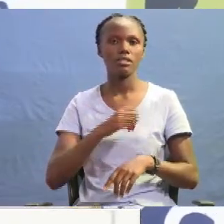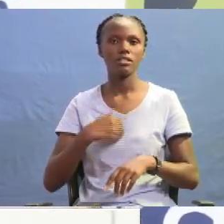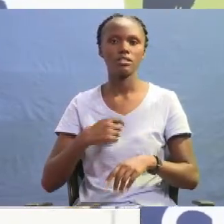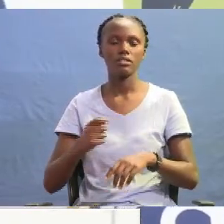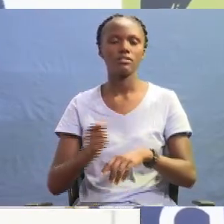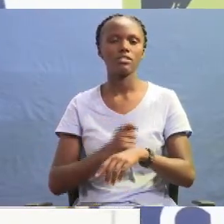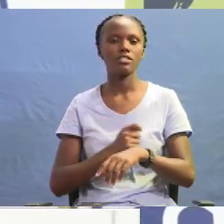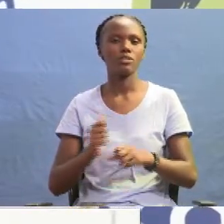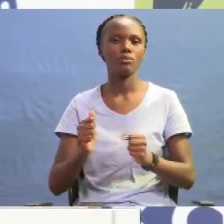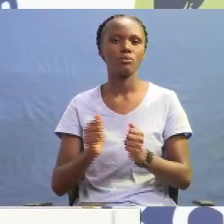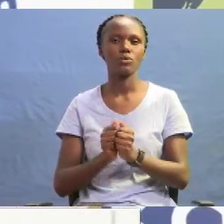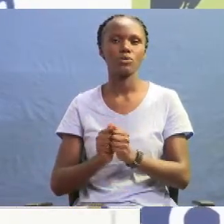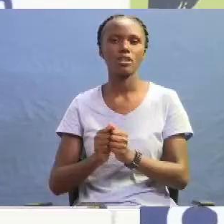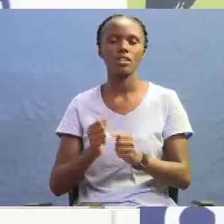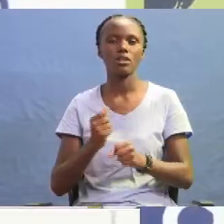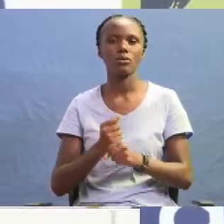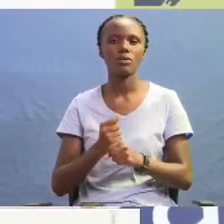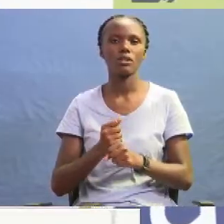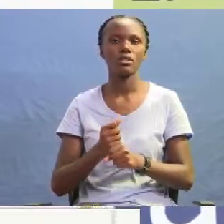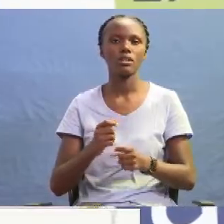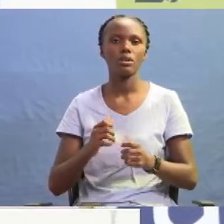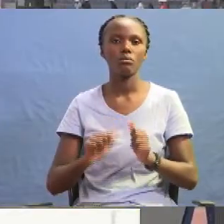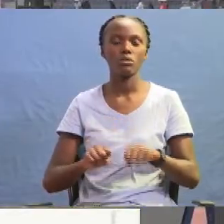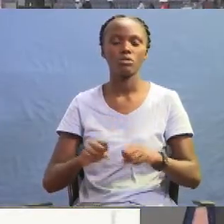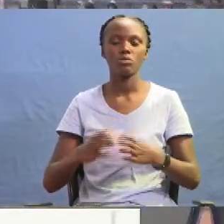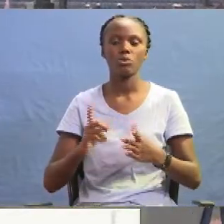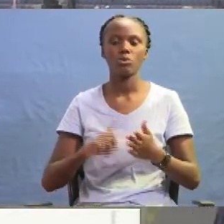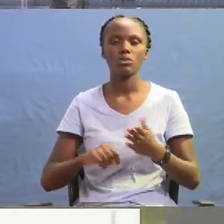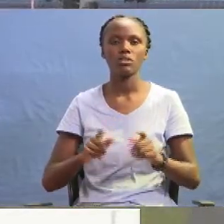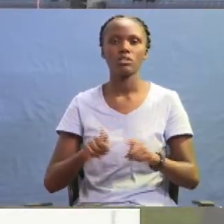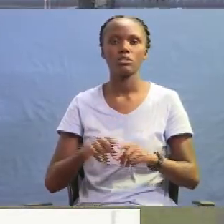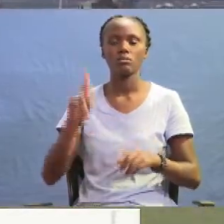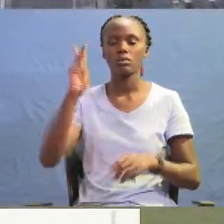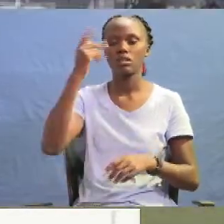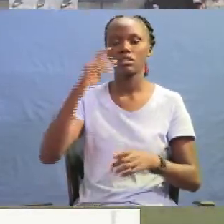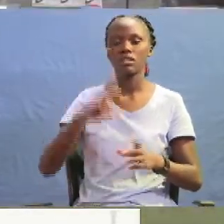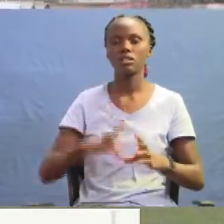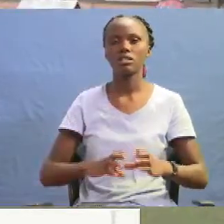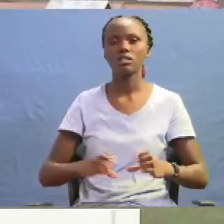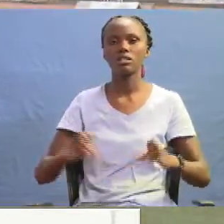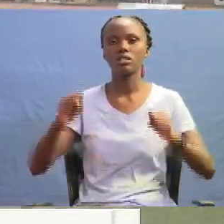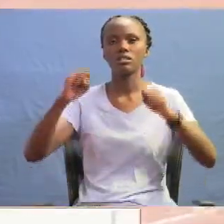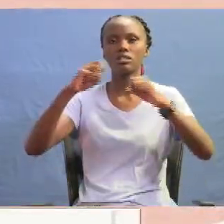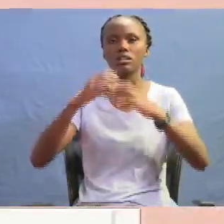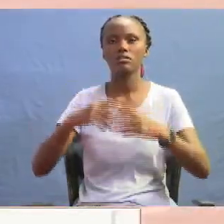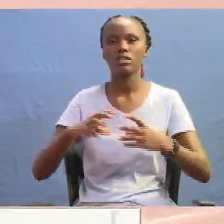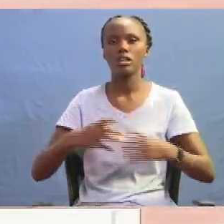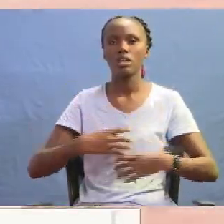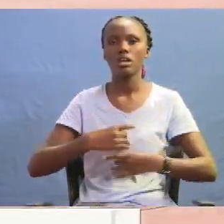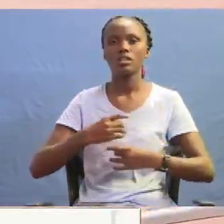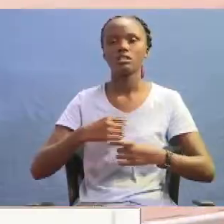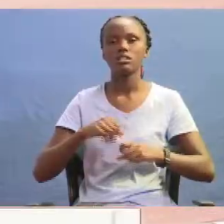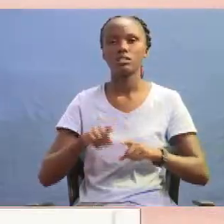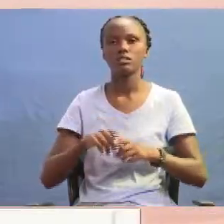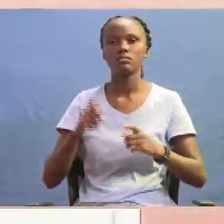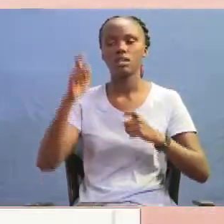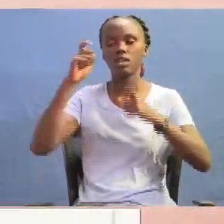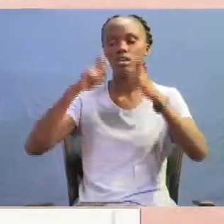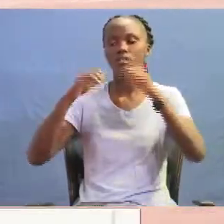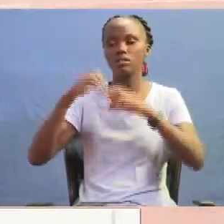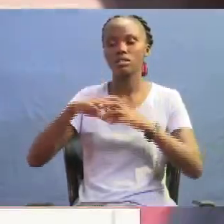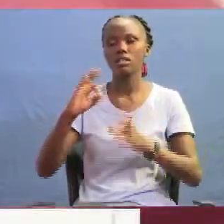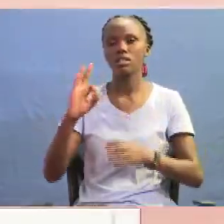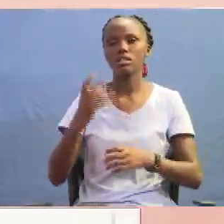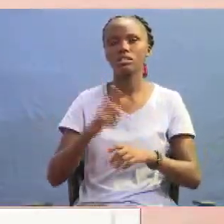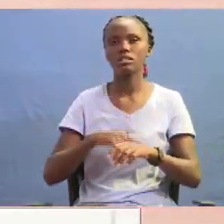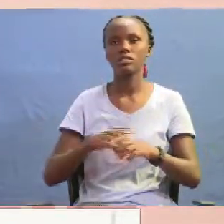team and we see what is possible for us. Kenya will be banking on experienced athletes, including 3 times